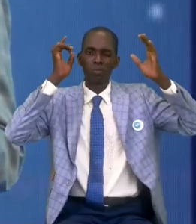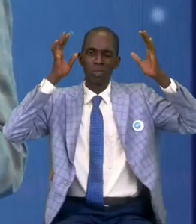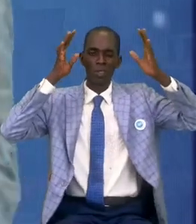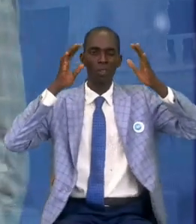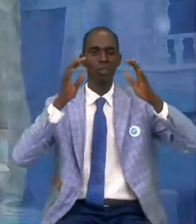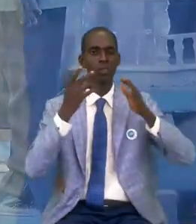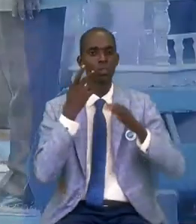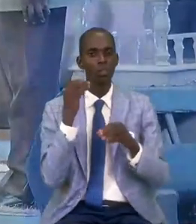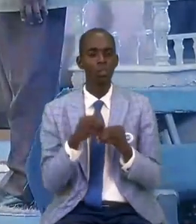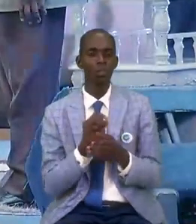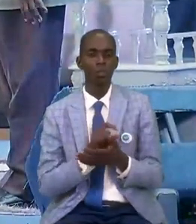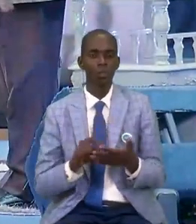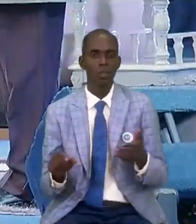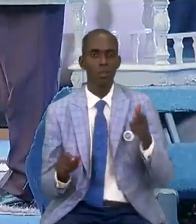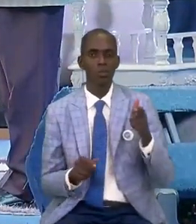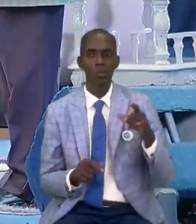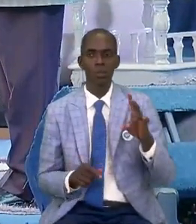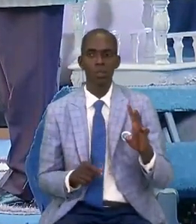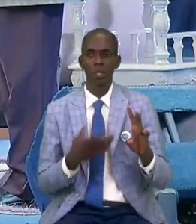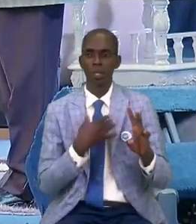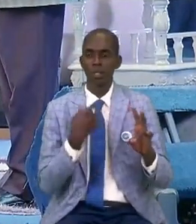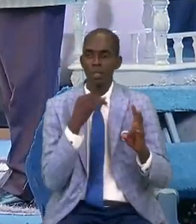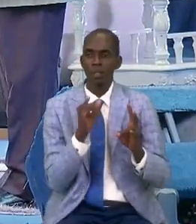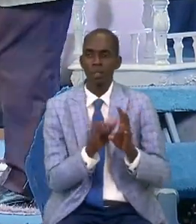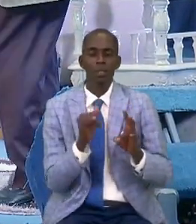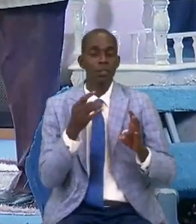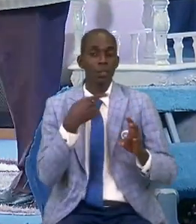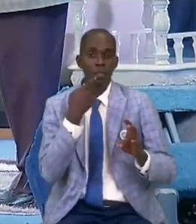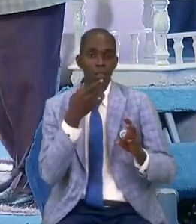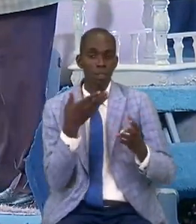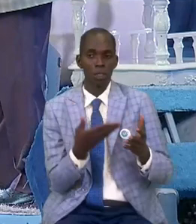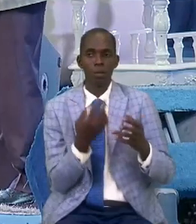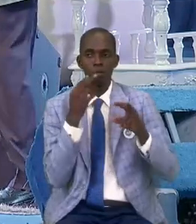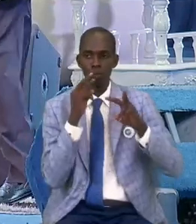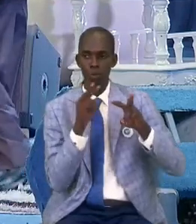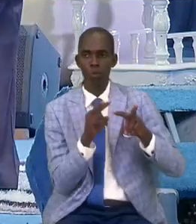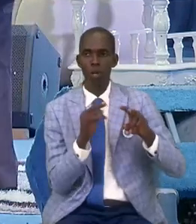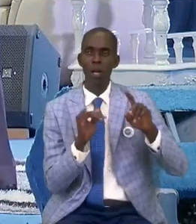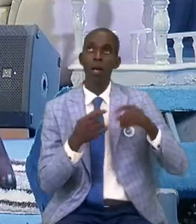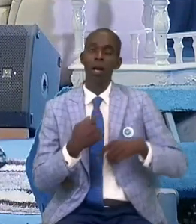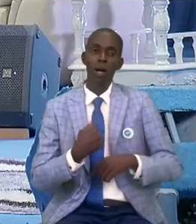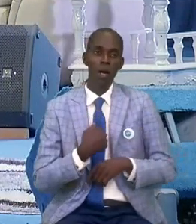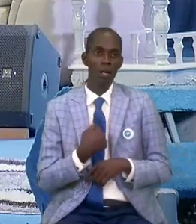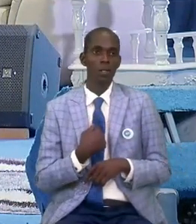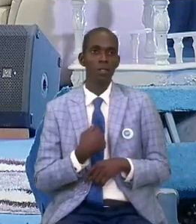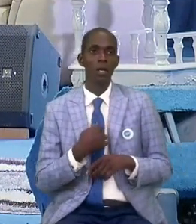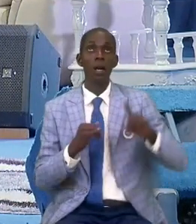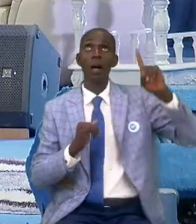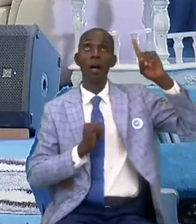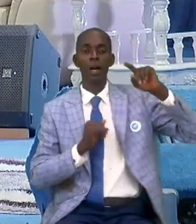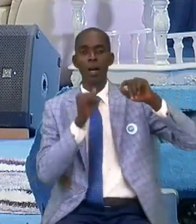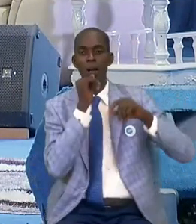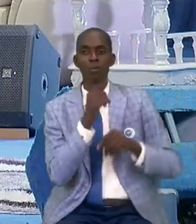I am the Lord, the God of all flesh. Is there anything